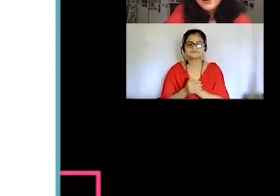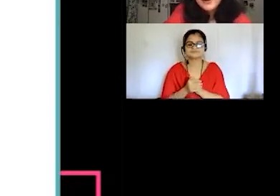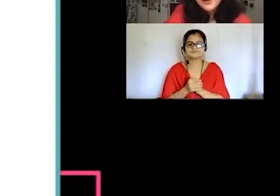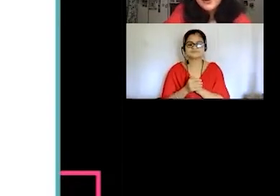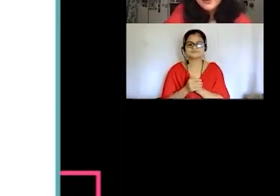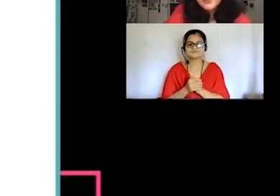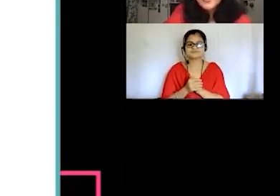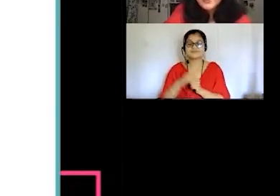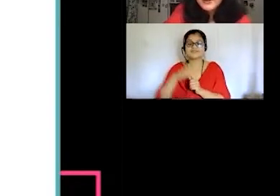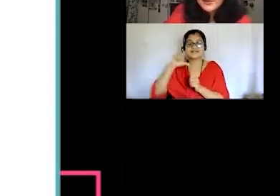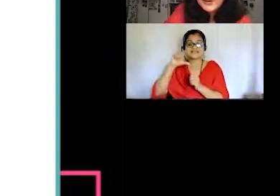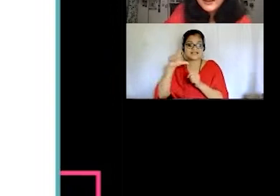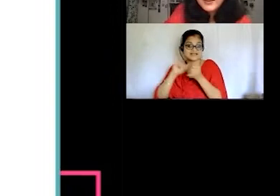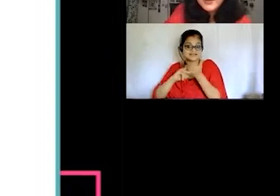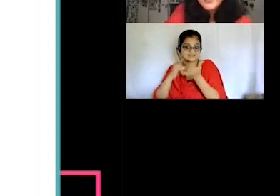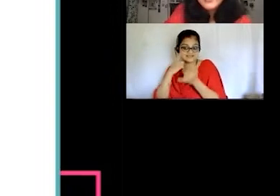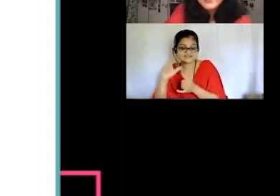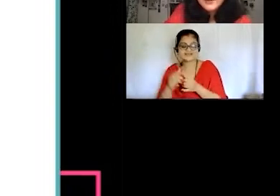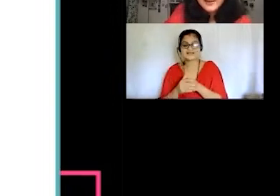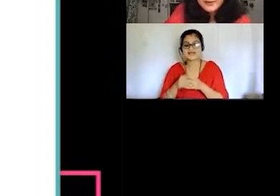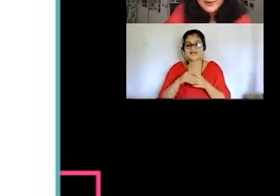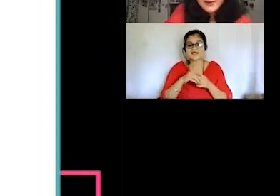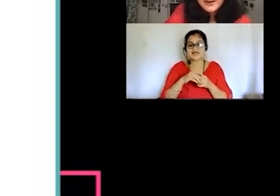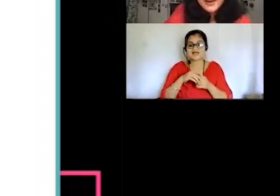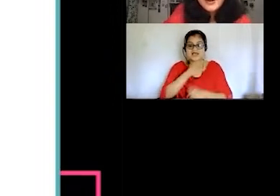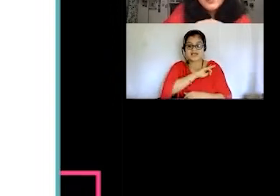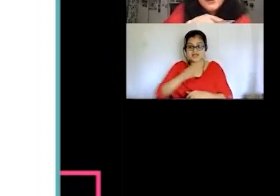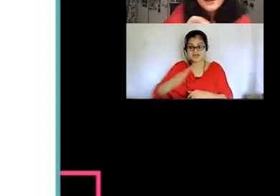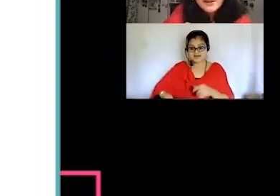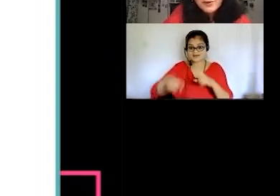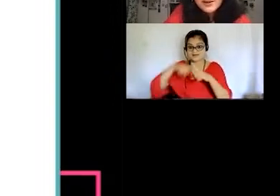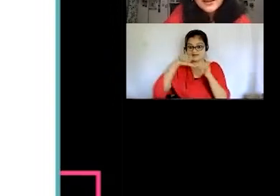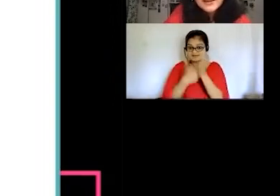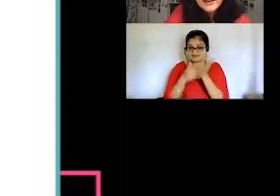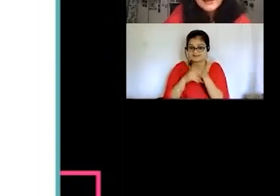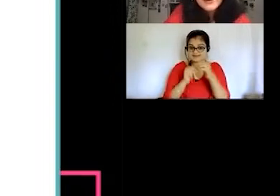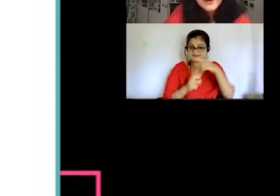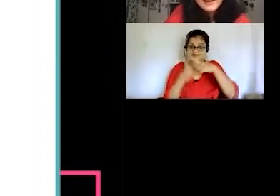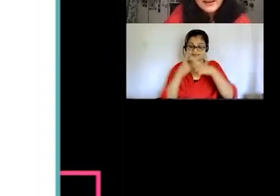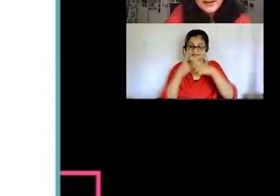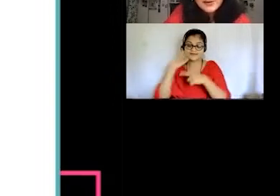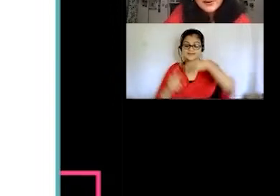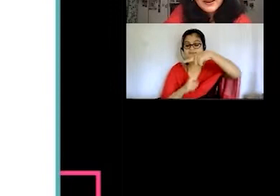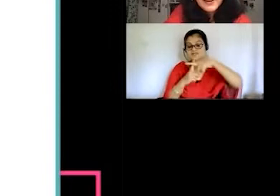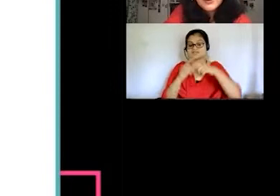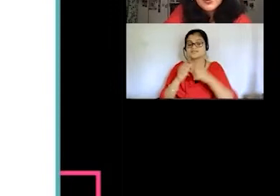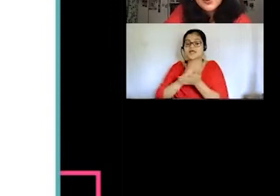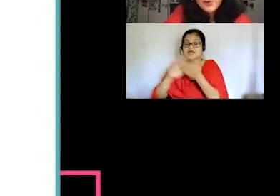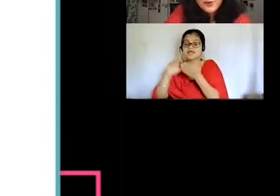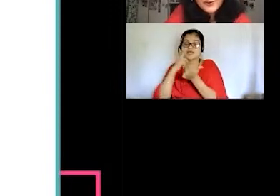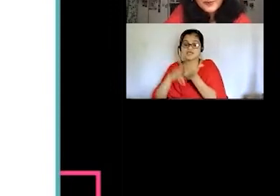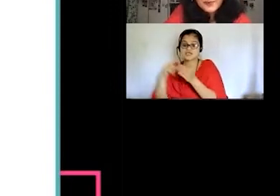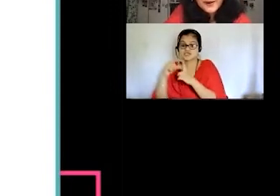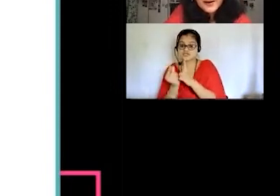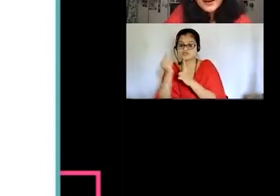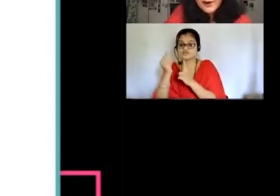classical tradition, Hindustani and Carnatic music. Please take a look at the slide, at the table and the 2